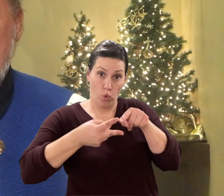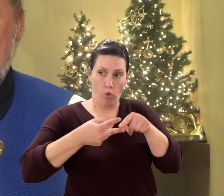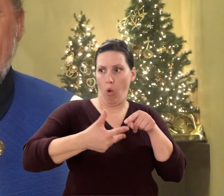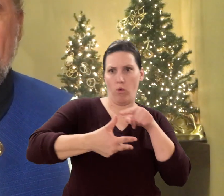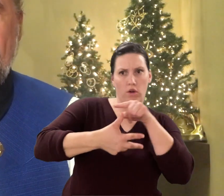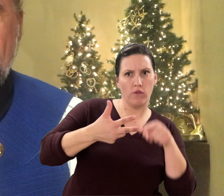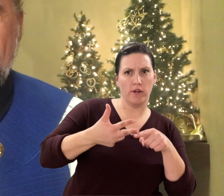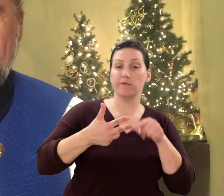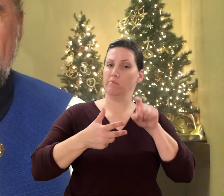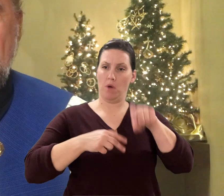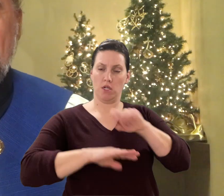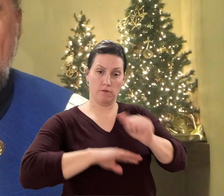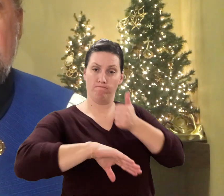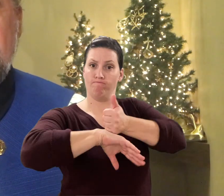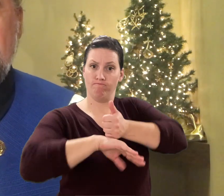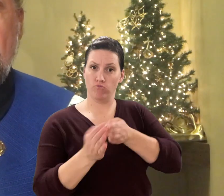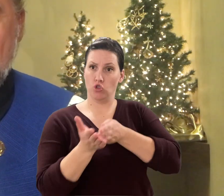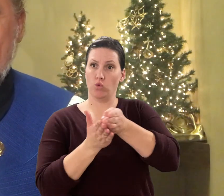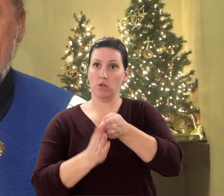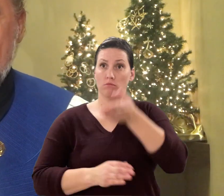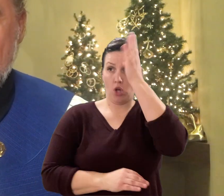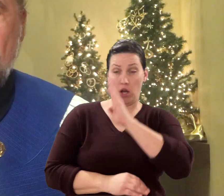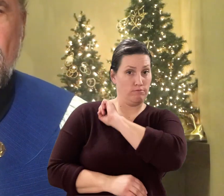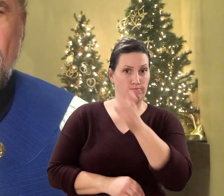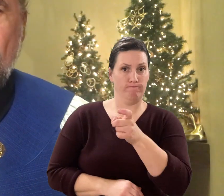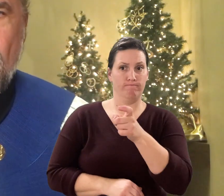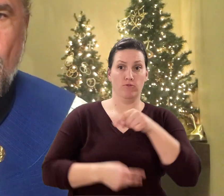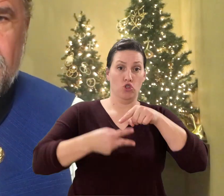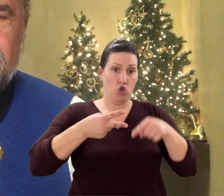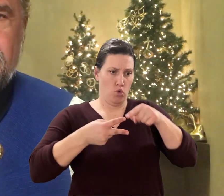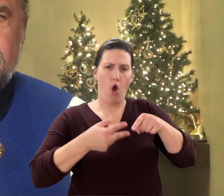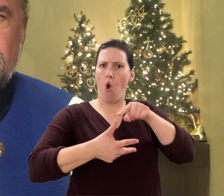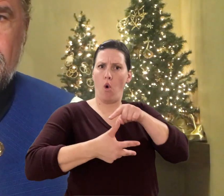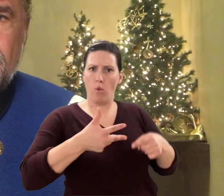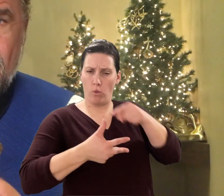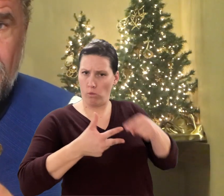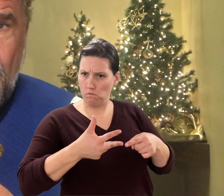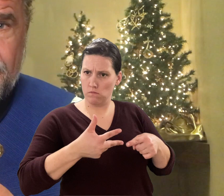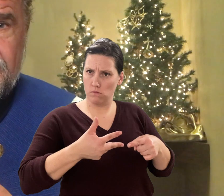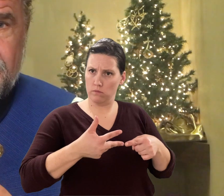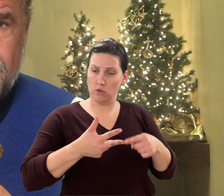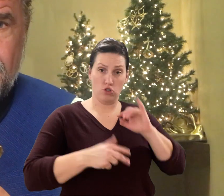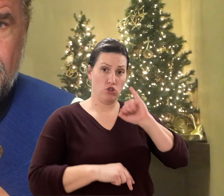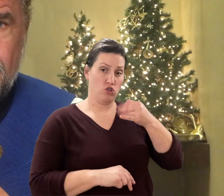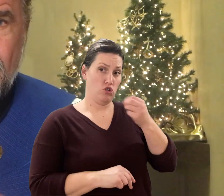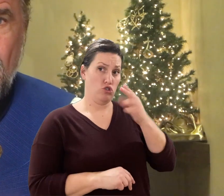the truth. God has given you two or three witnesses. John the